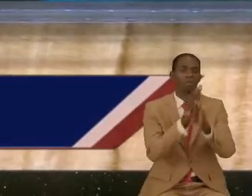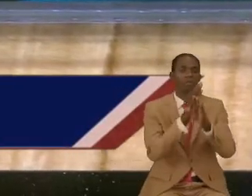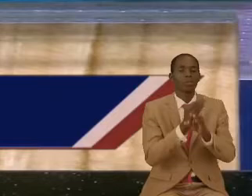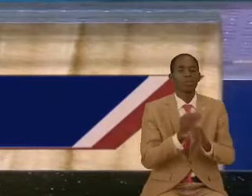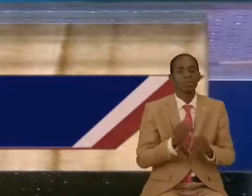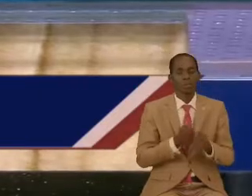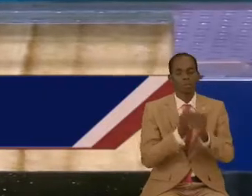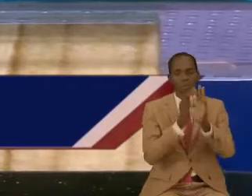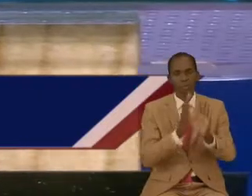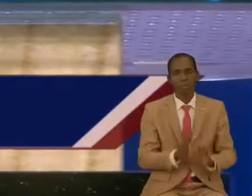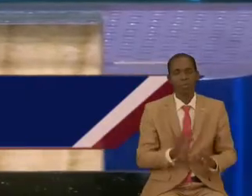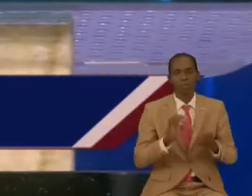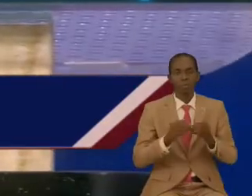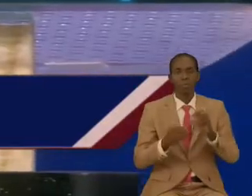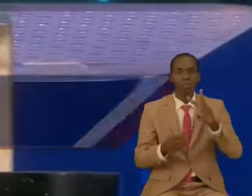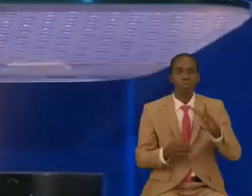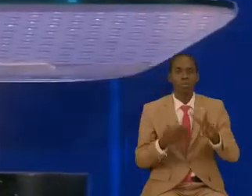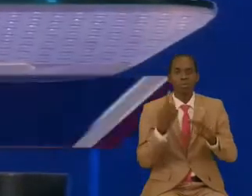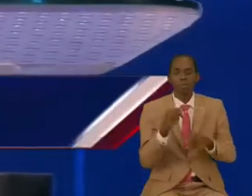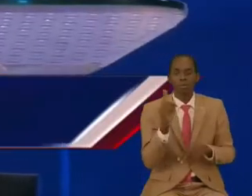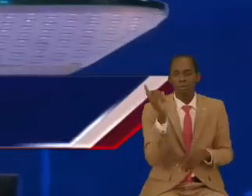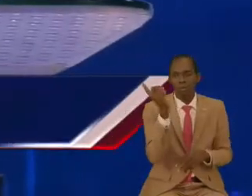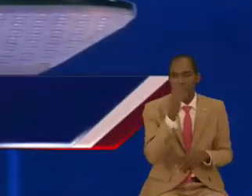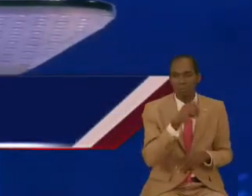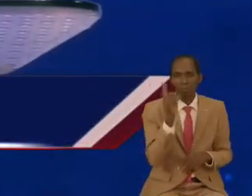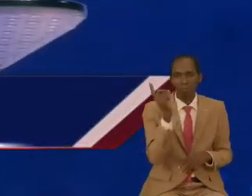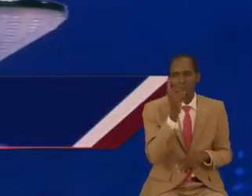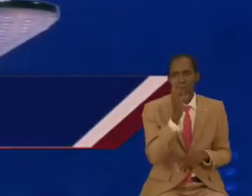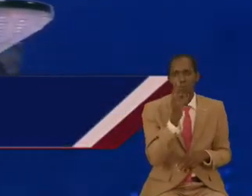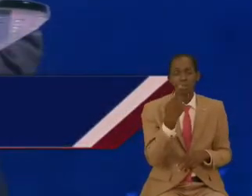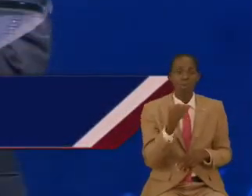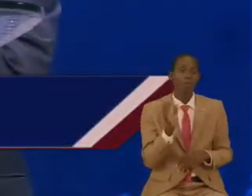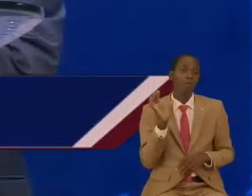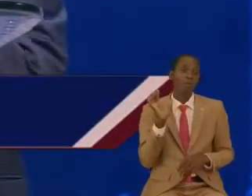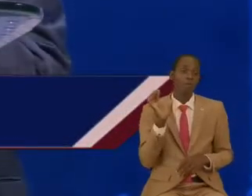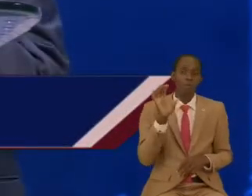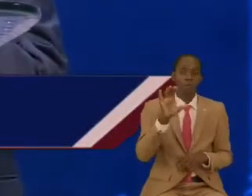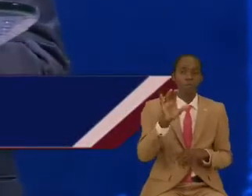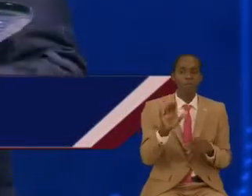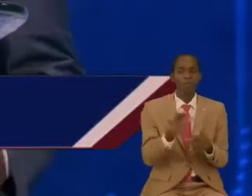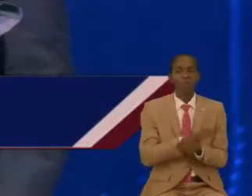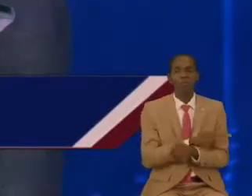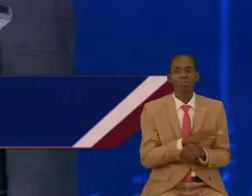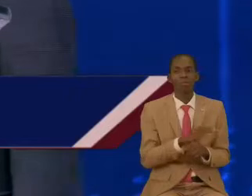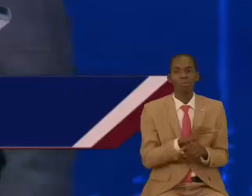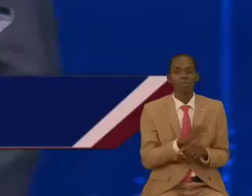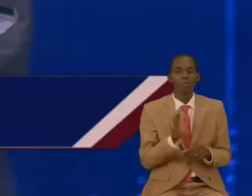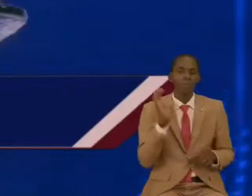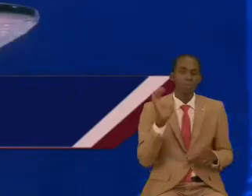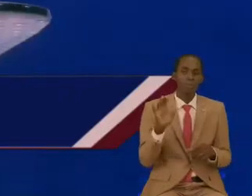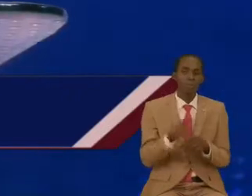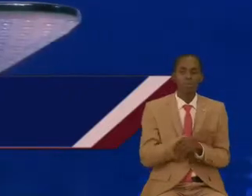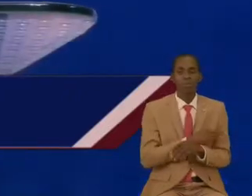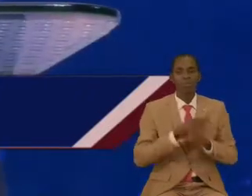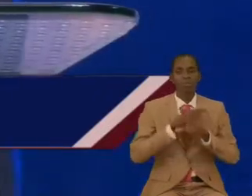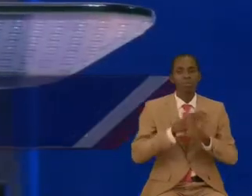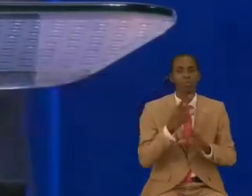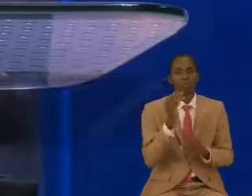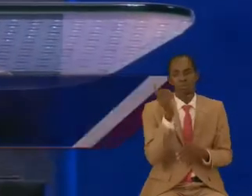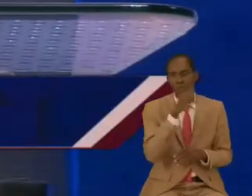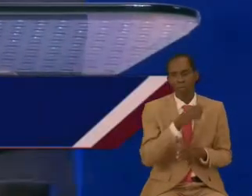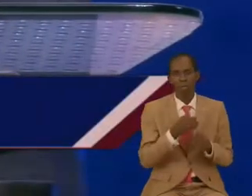Number two, the forceful constraint of false apostles. Number three, the